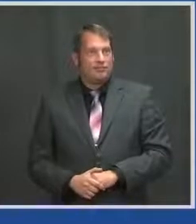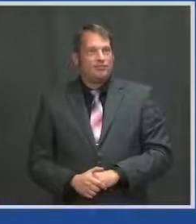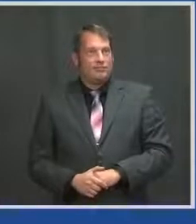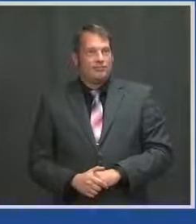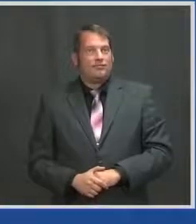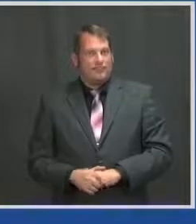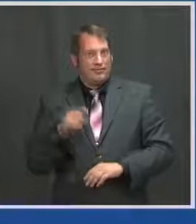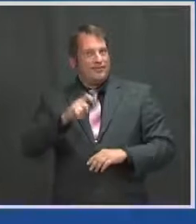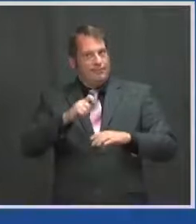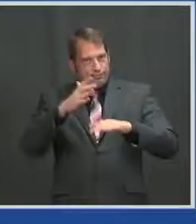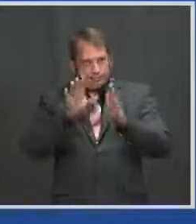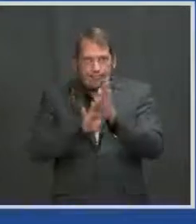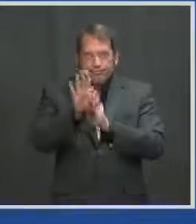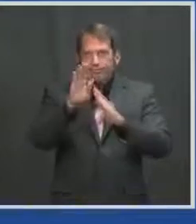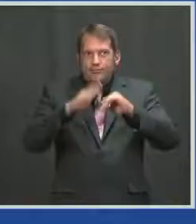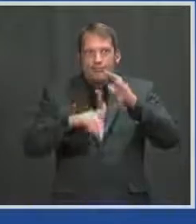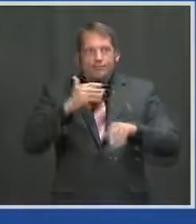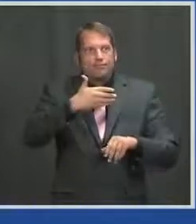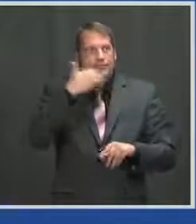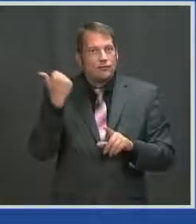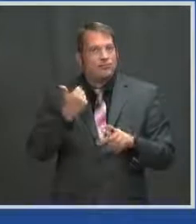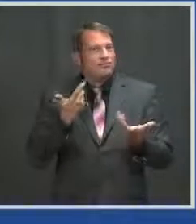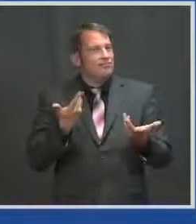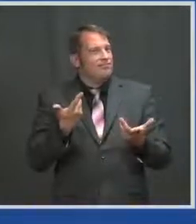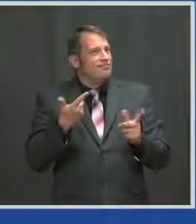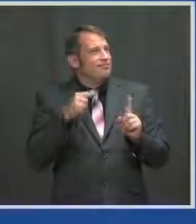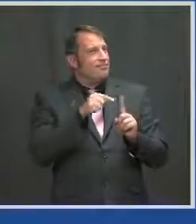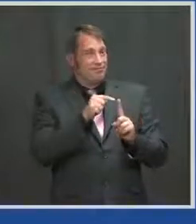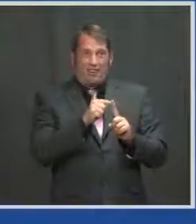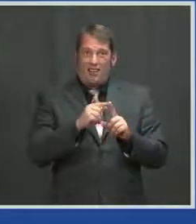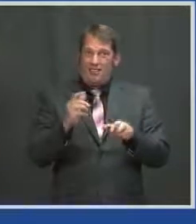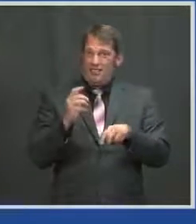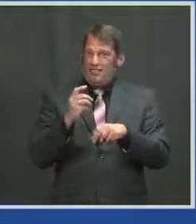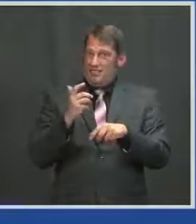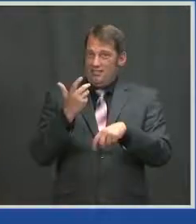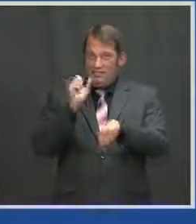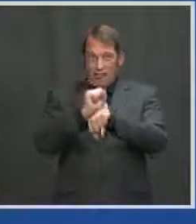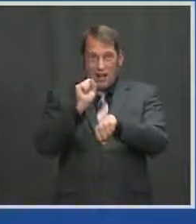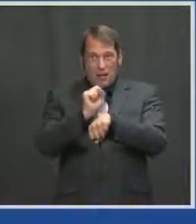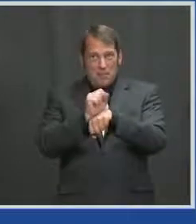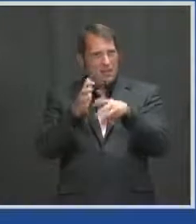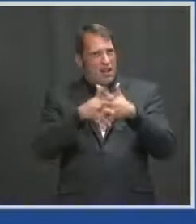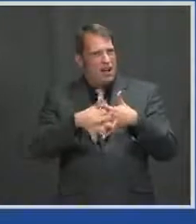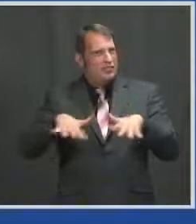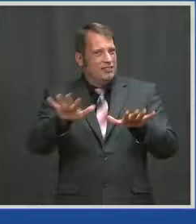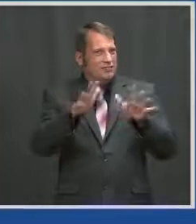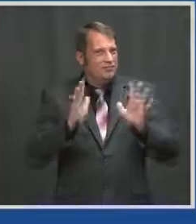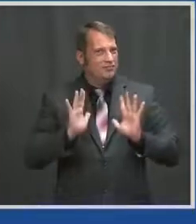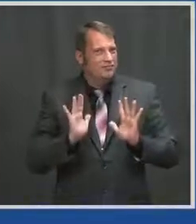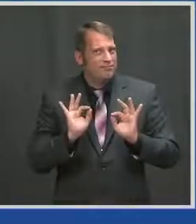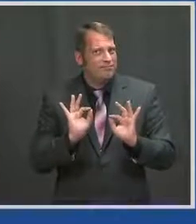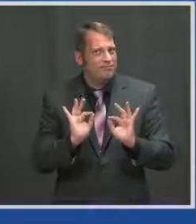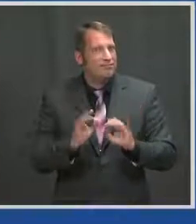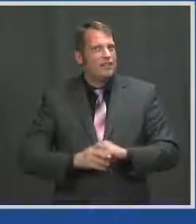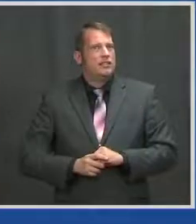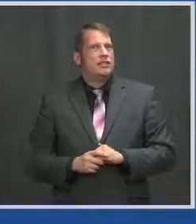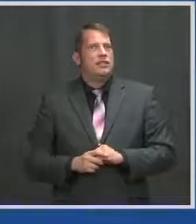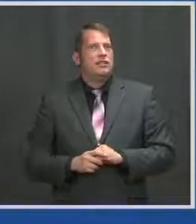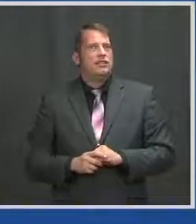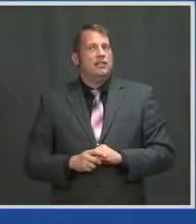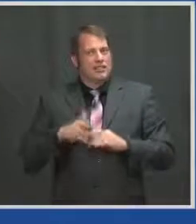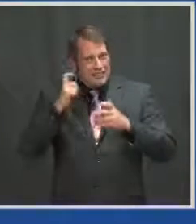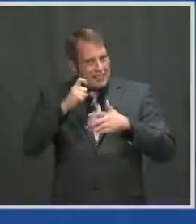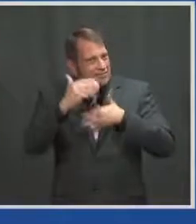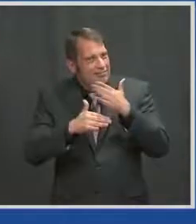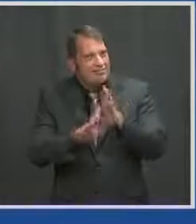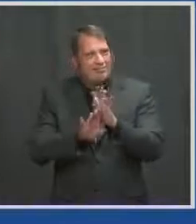I proposed, to put us in a position where we can build back better, to reclaim our position as the leading and